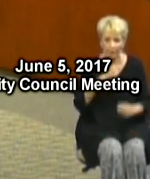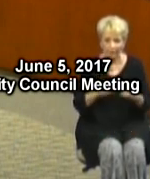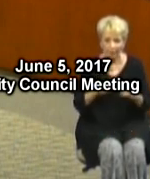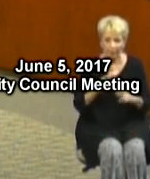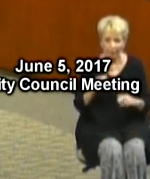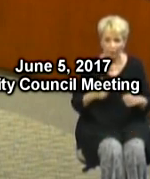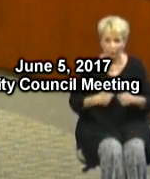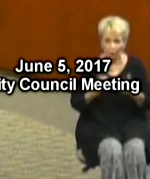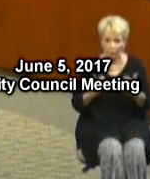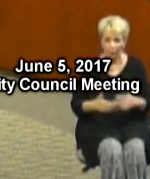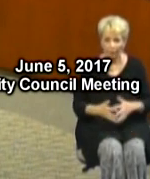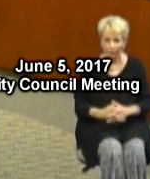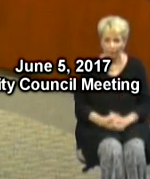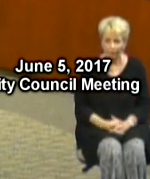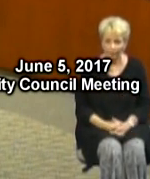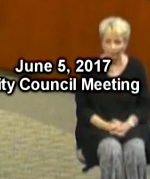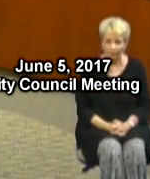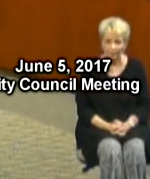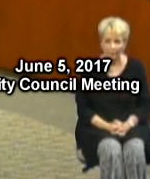address.